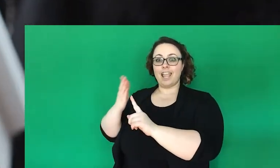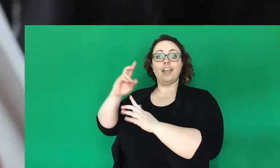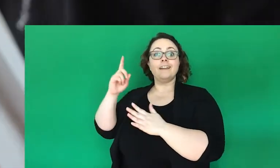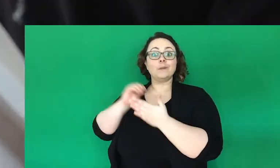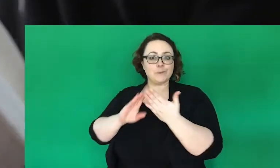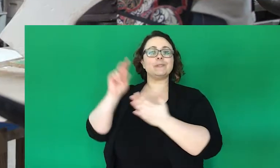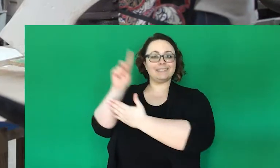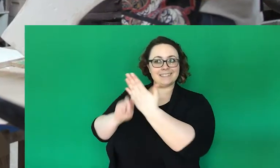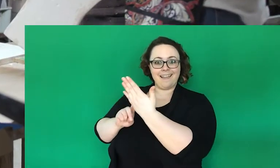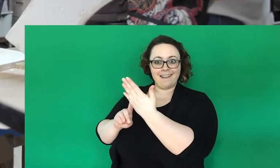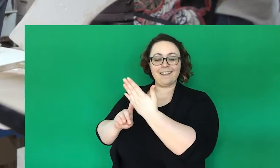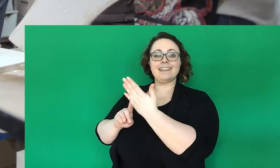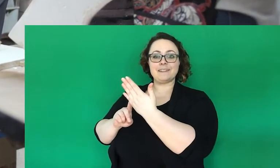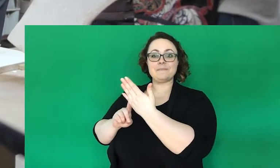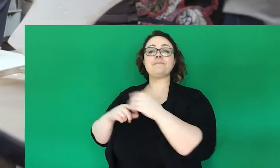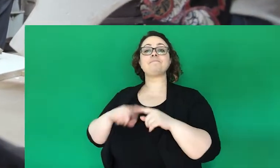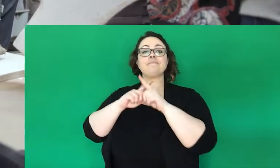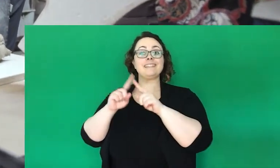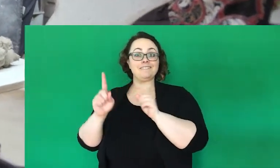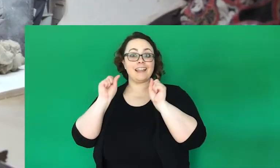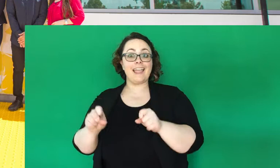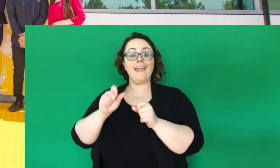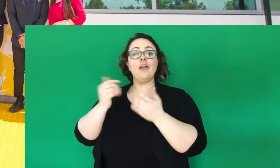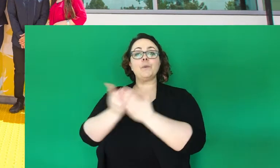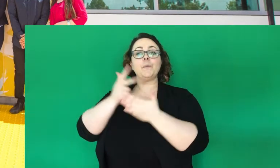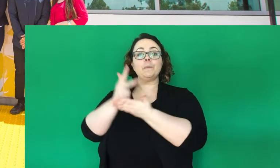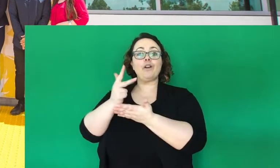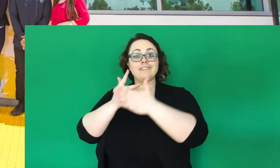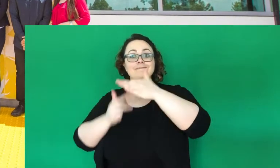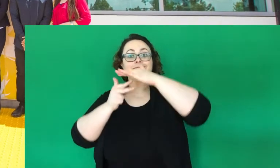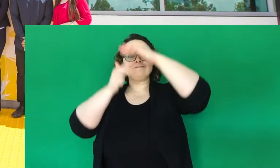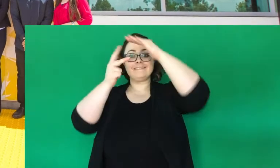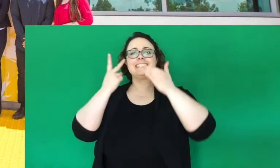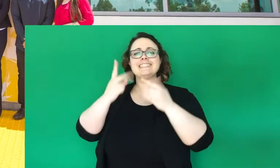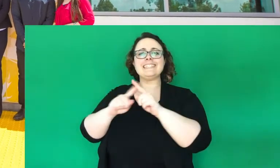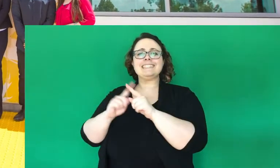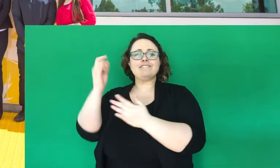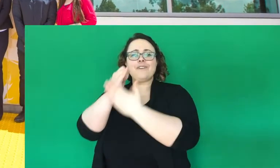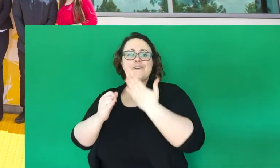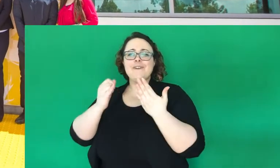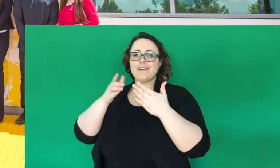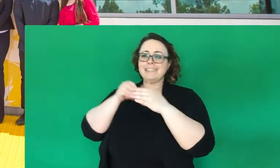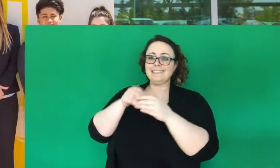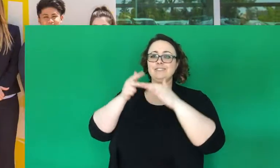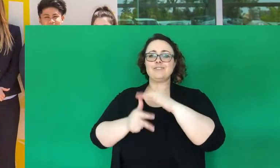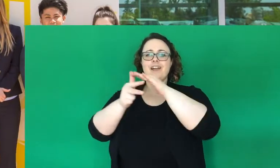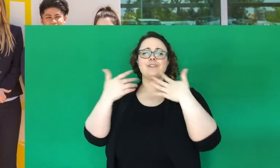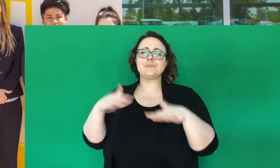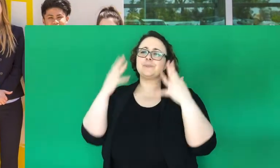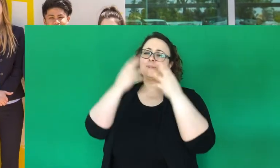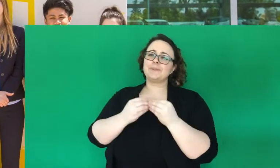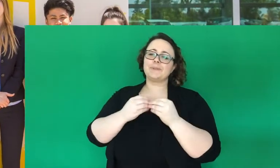traditions monument designed by our students and park in our new parking garage and see the wraps